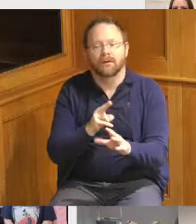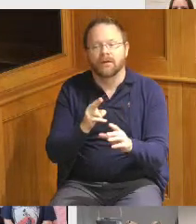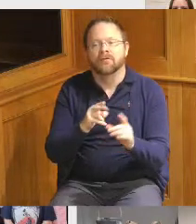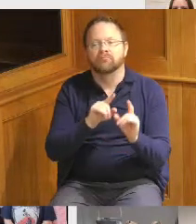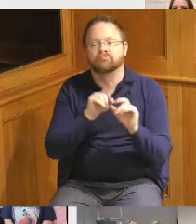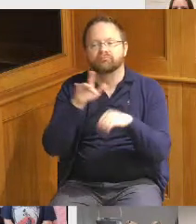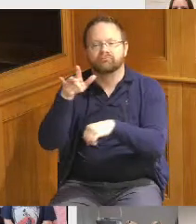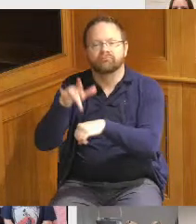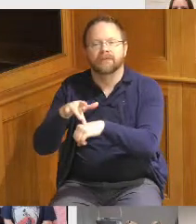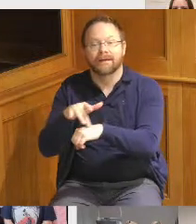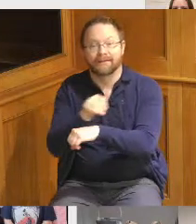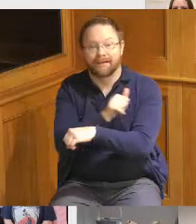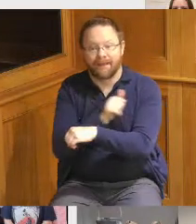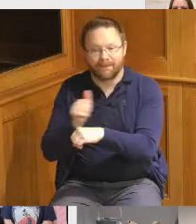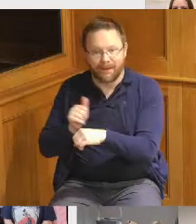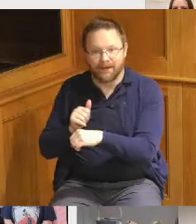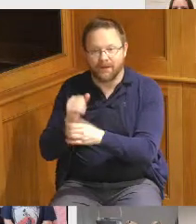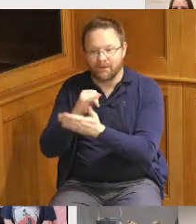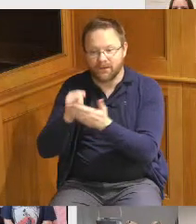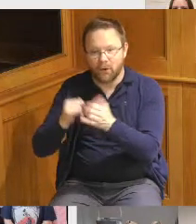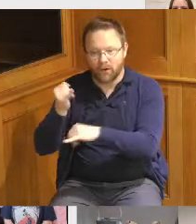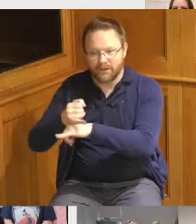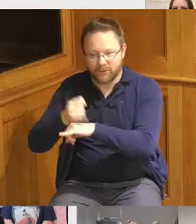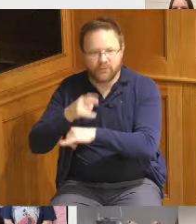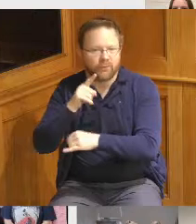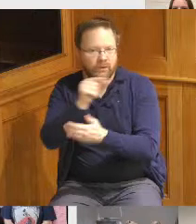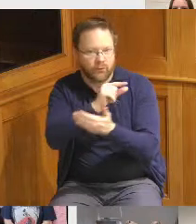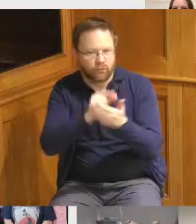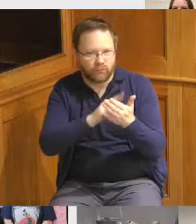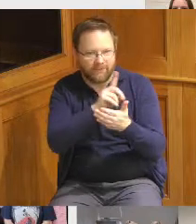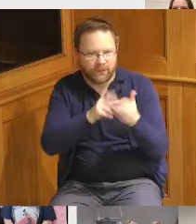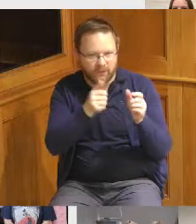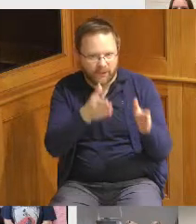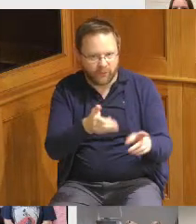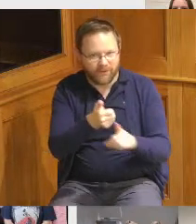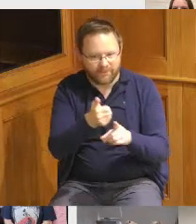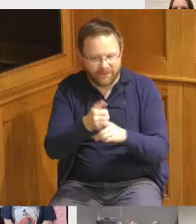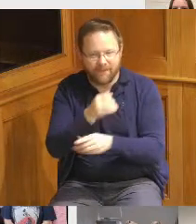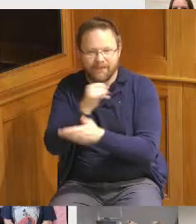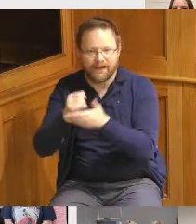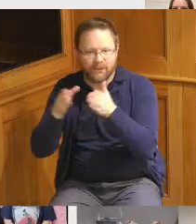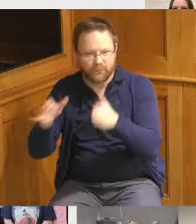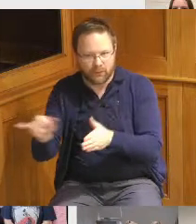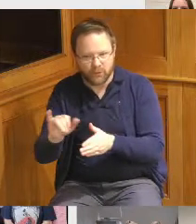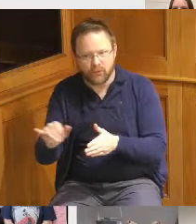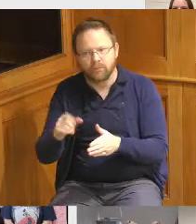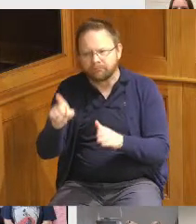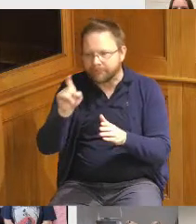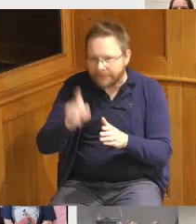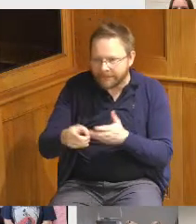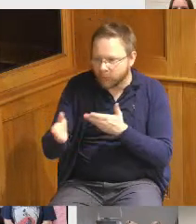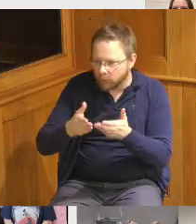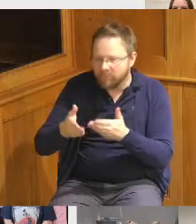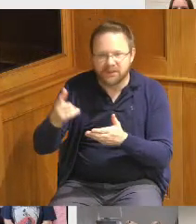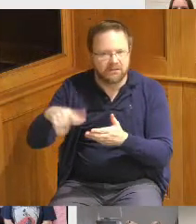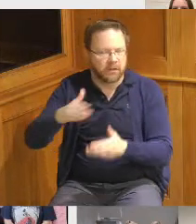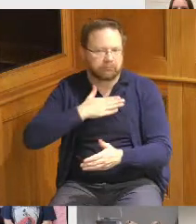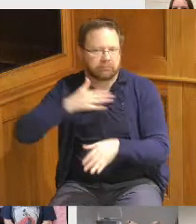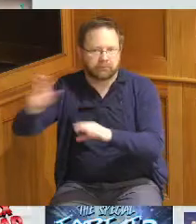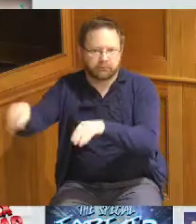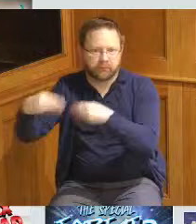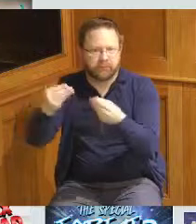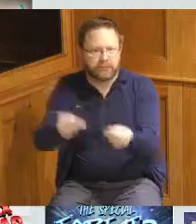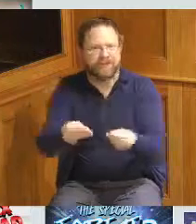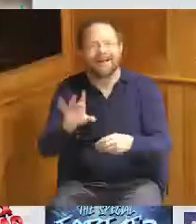Atlanta, and so he is a graphic designer as well as an illustrator. He needed some new surfaces, and they provided those for us, as well as